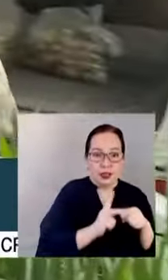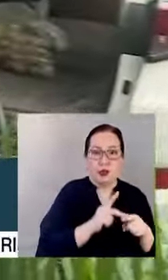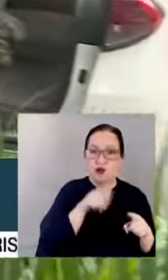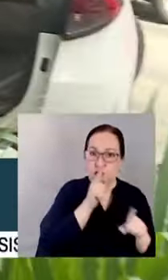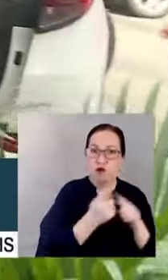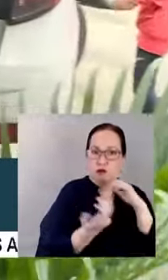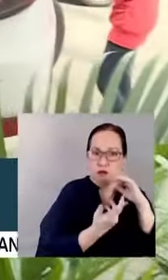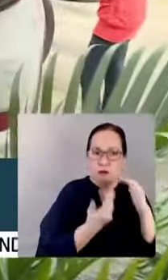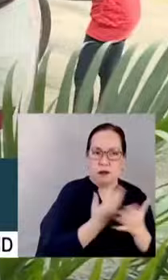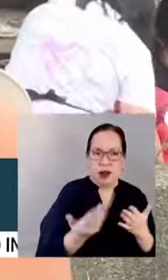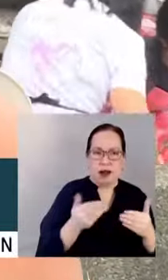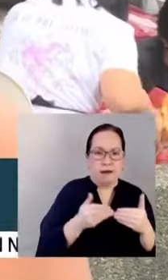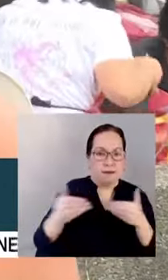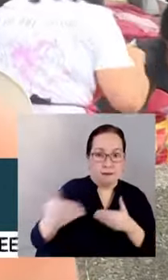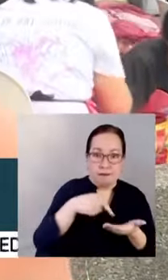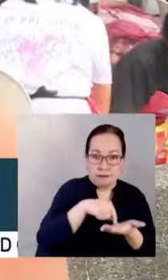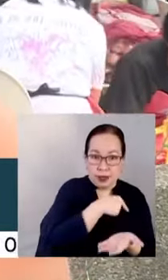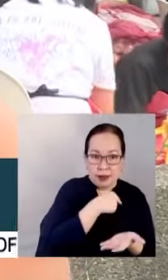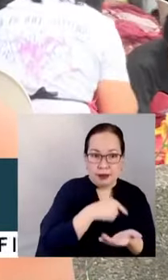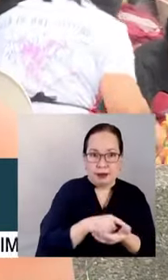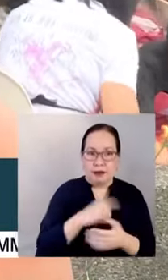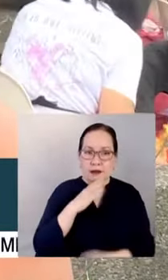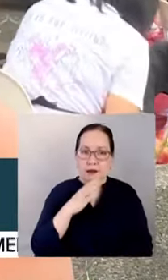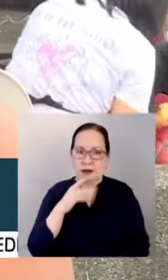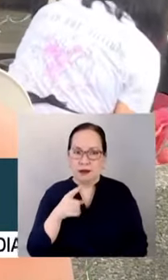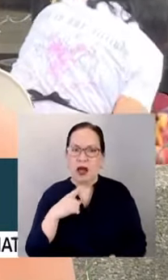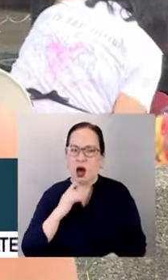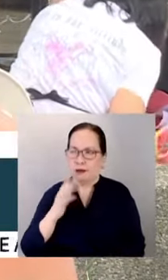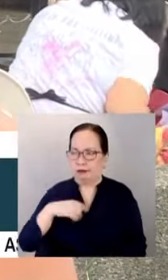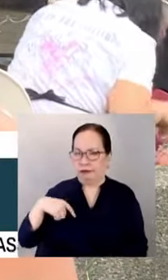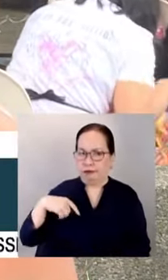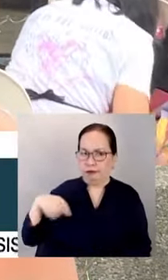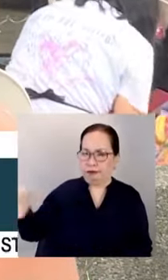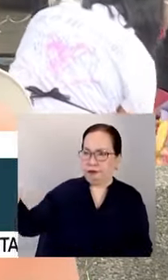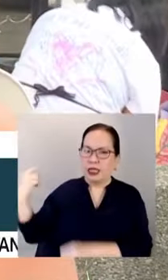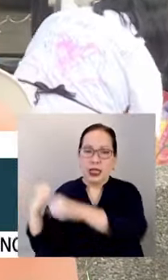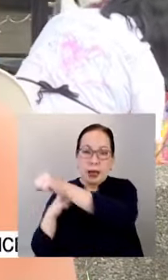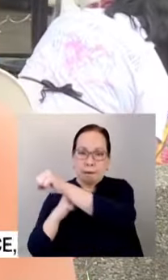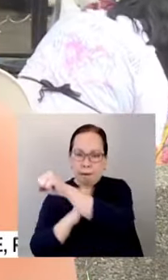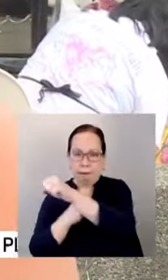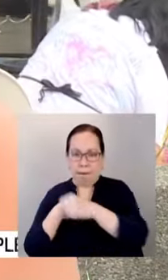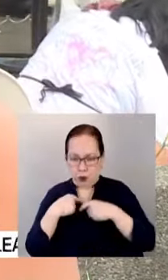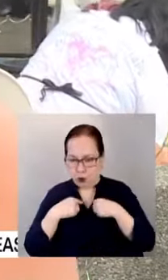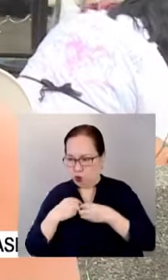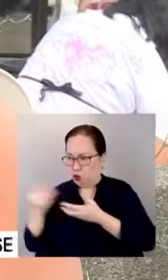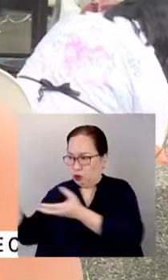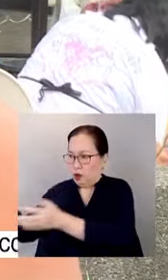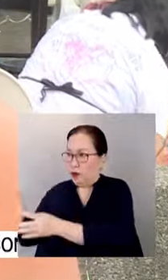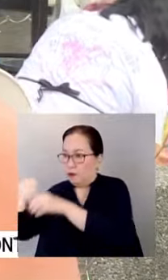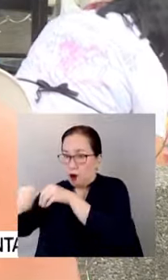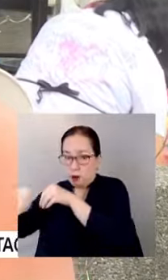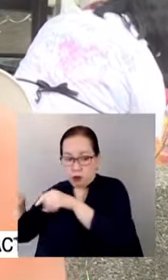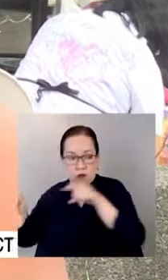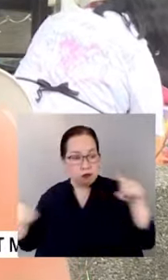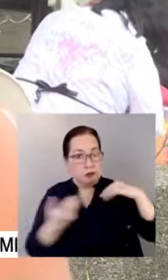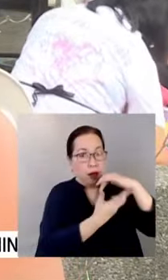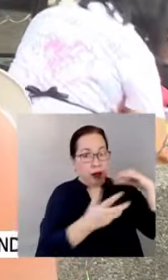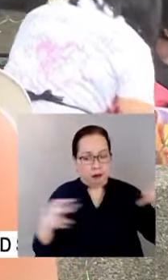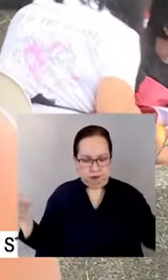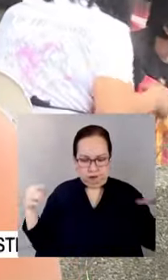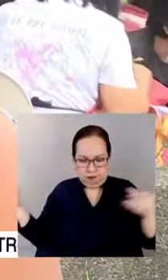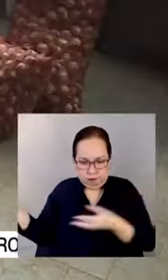paid in advance. Brinage namin directly yung farmers sa consumers, pero magagawa mo lang to if you have